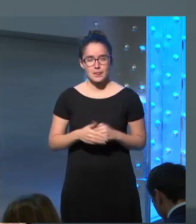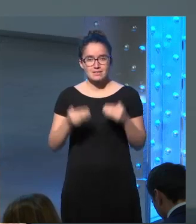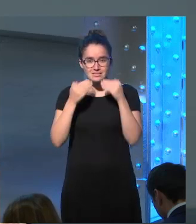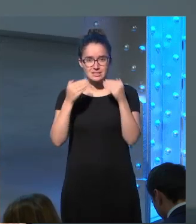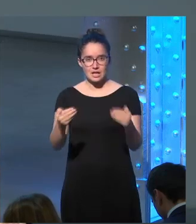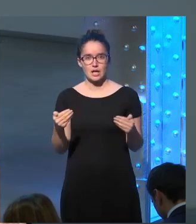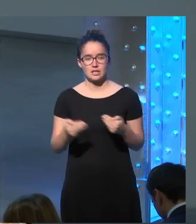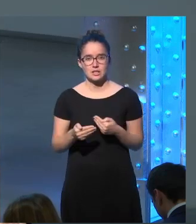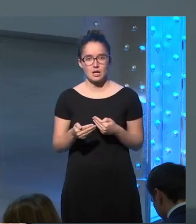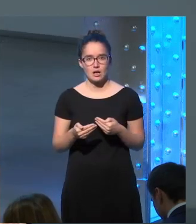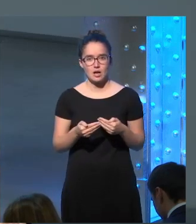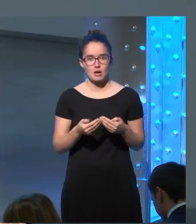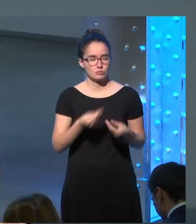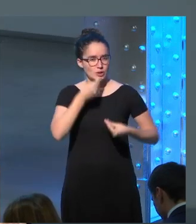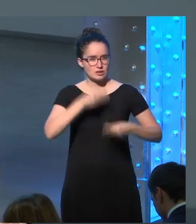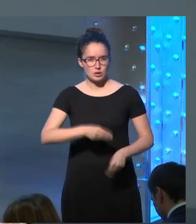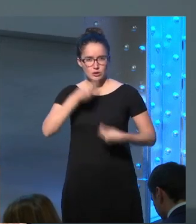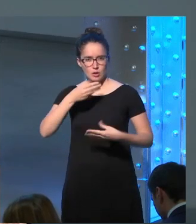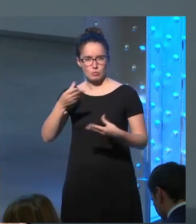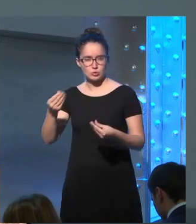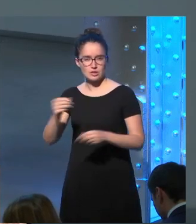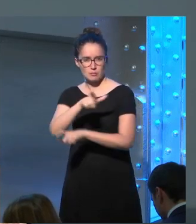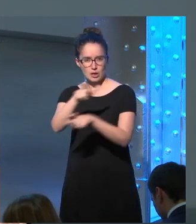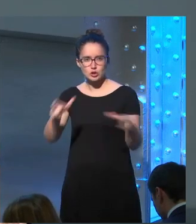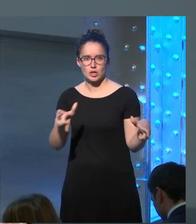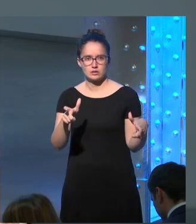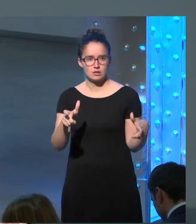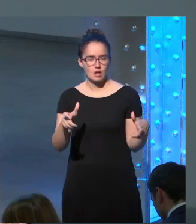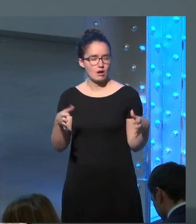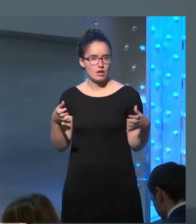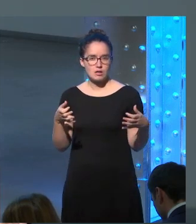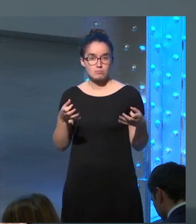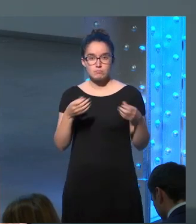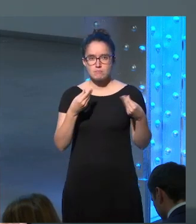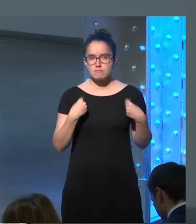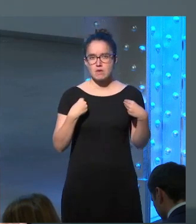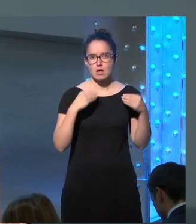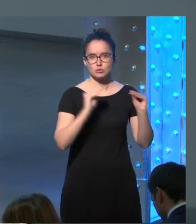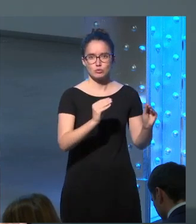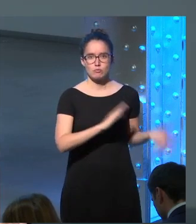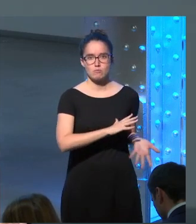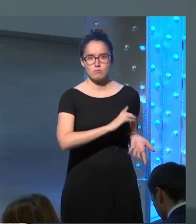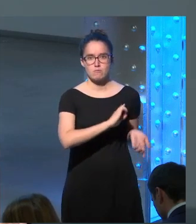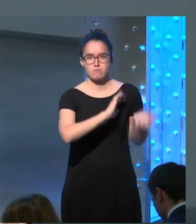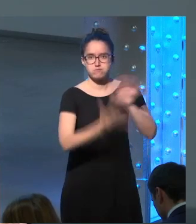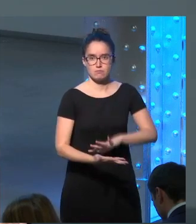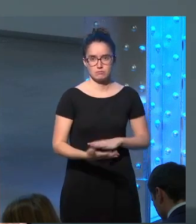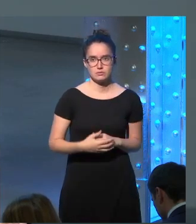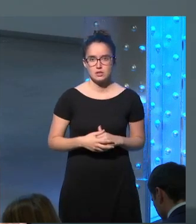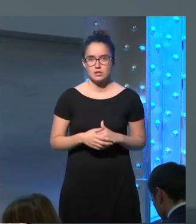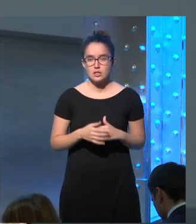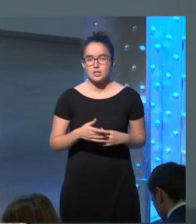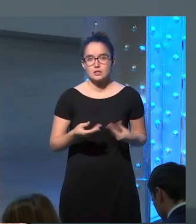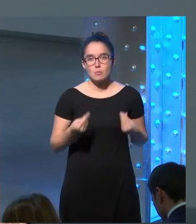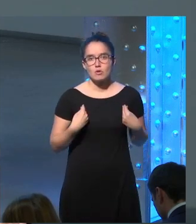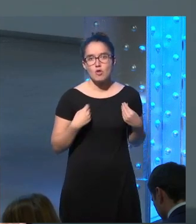We will exceed it thanks to many different stories of people that have been able to change their life